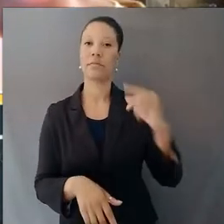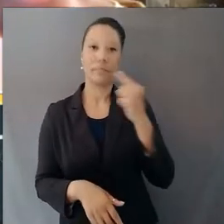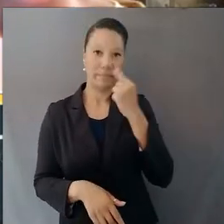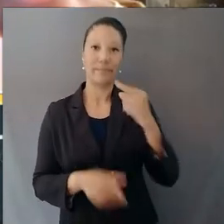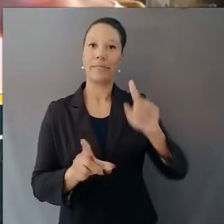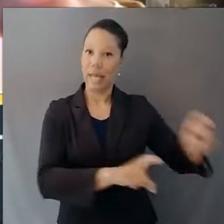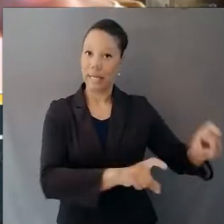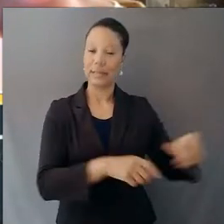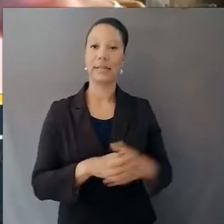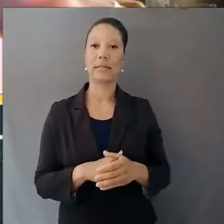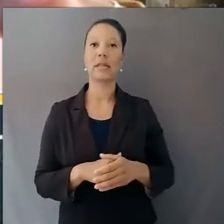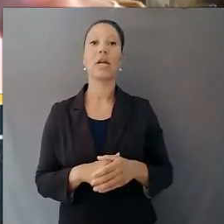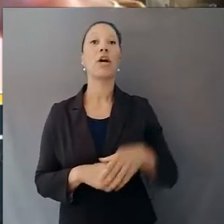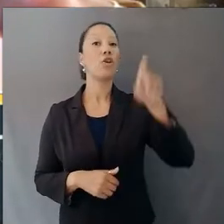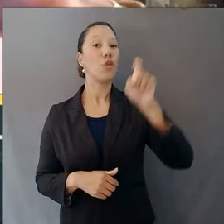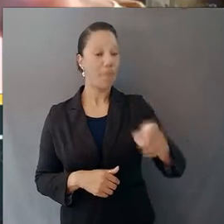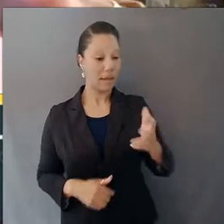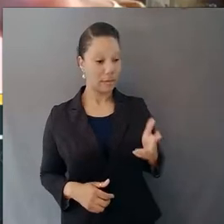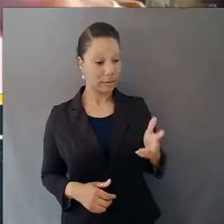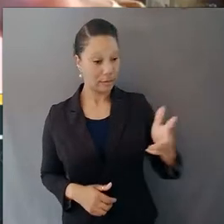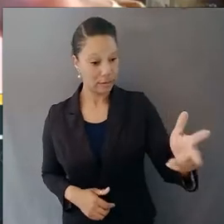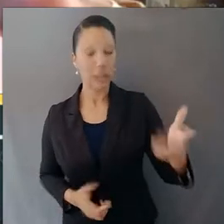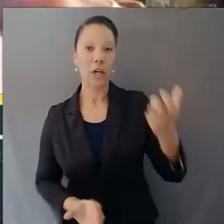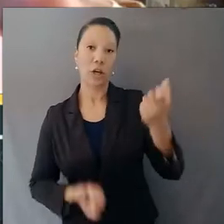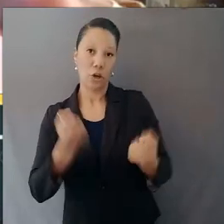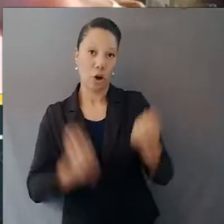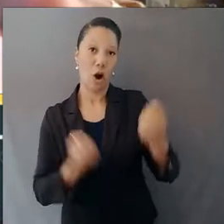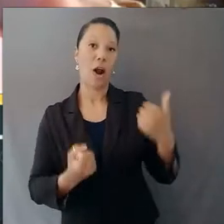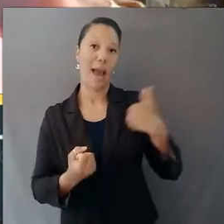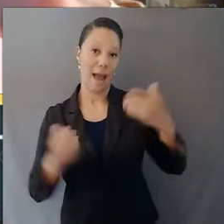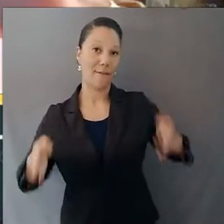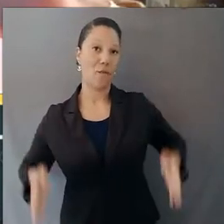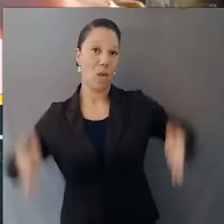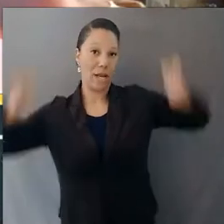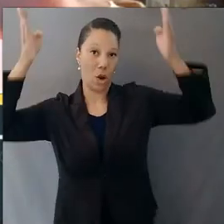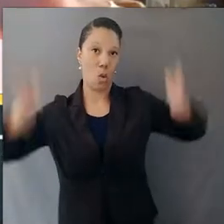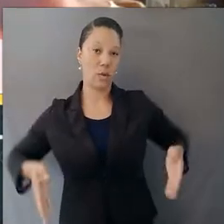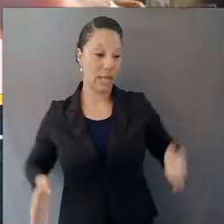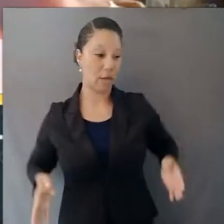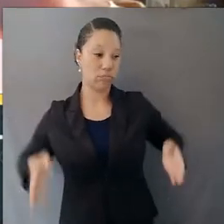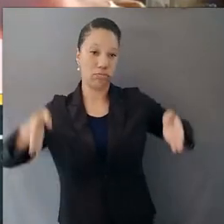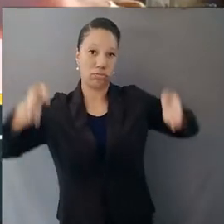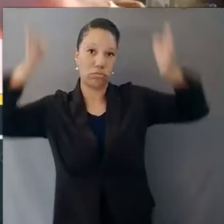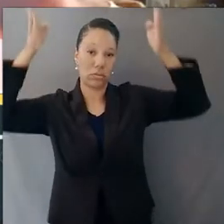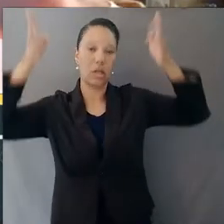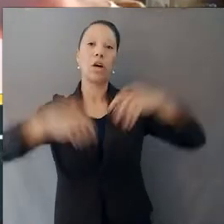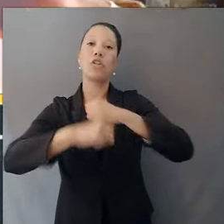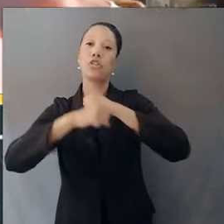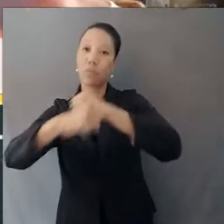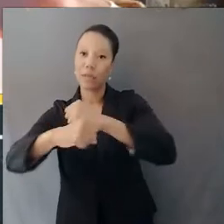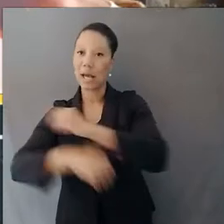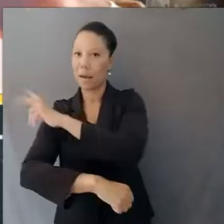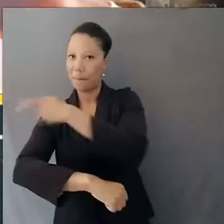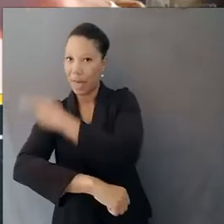their appointment in a car that has windows that do roll up in order to protect both the patient and